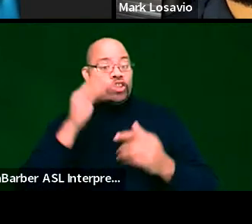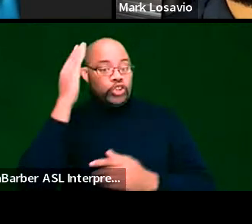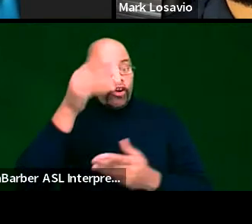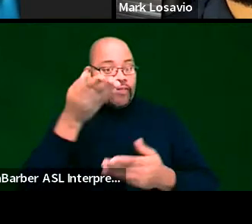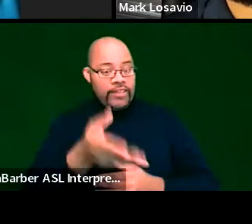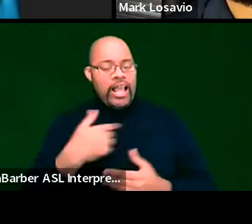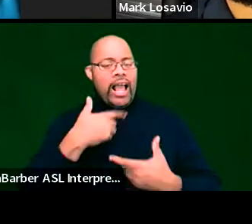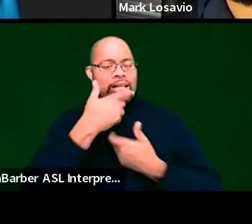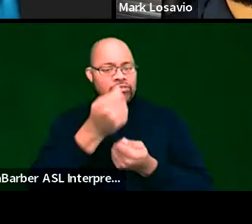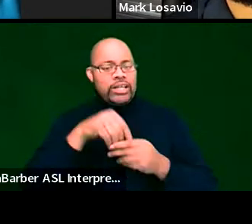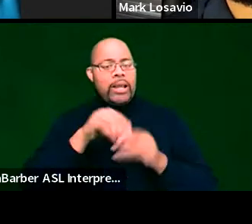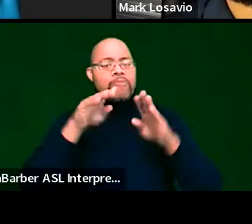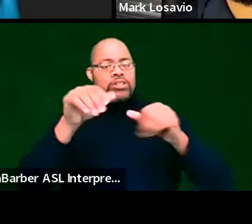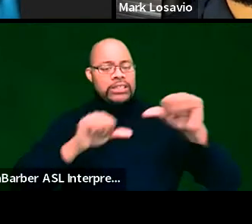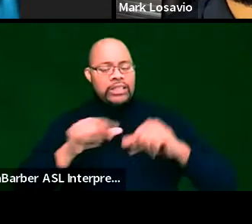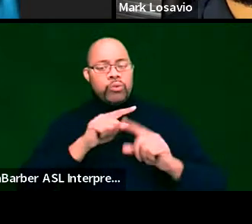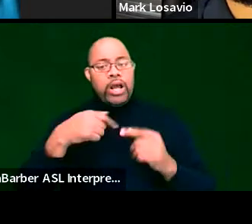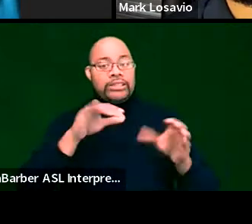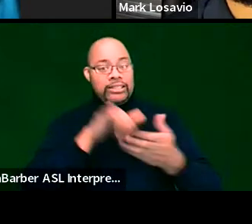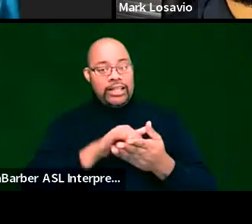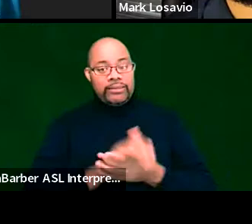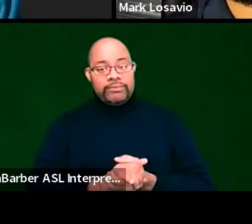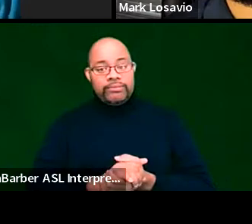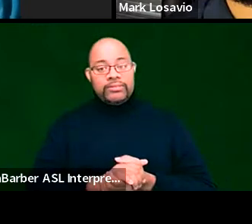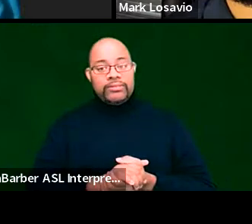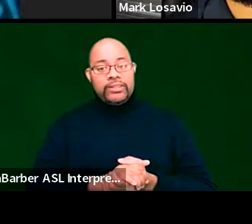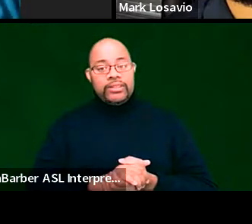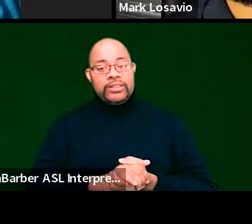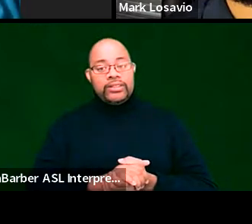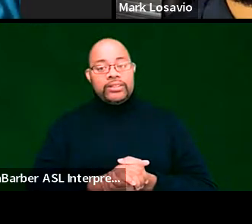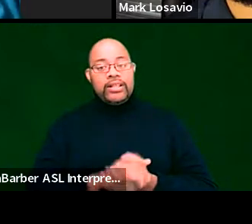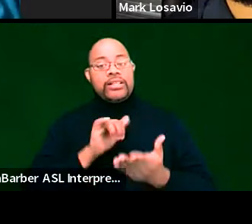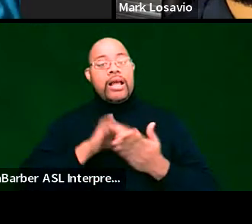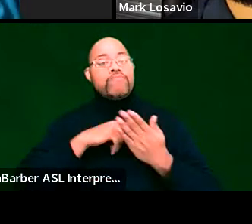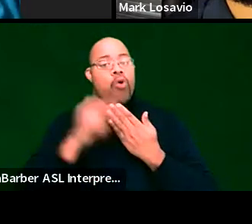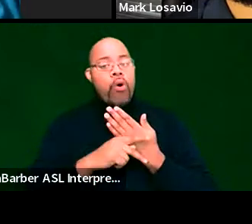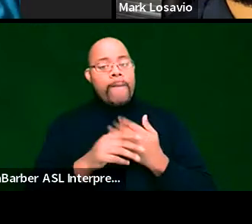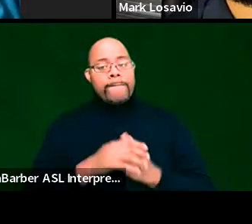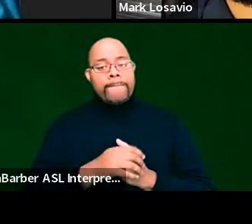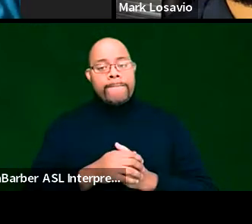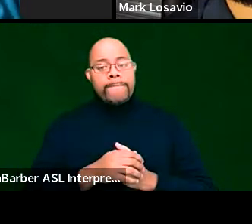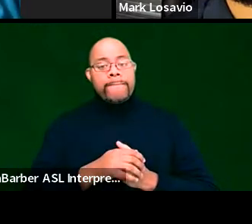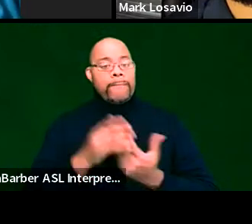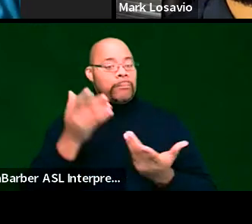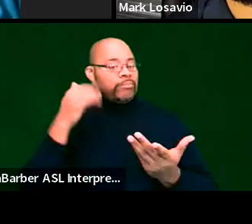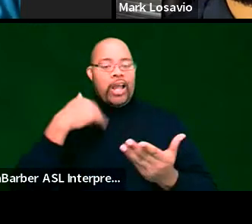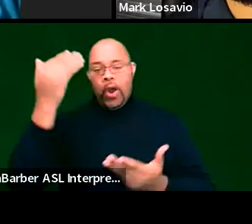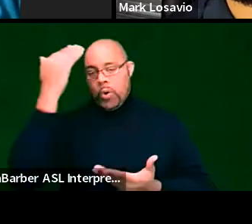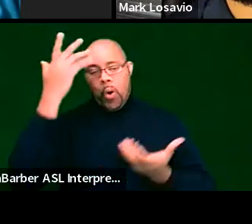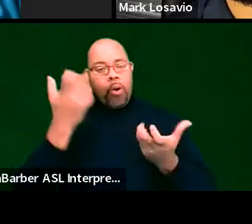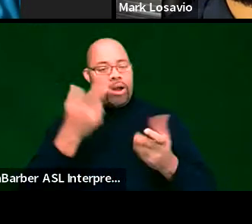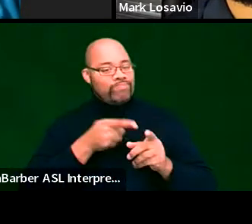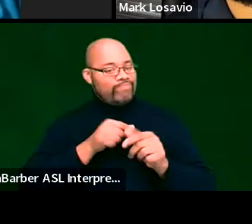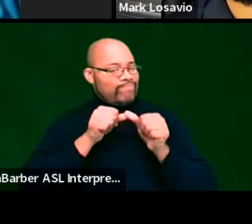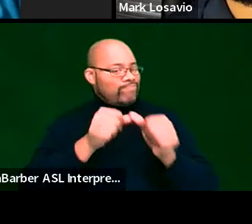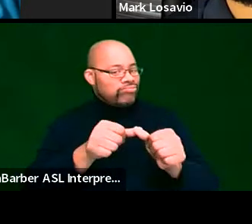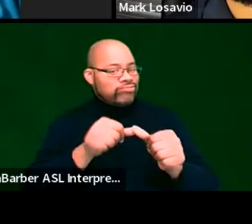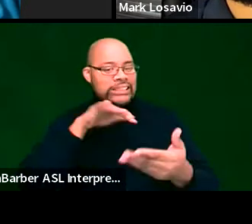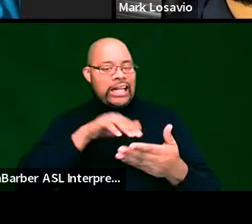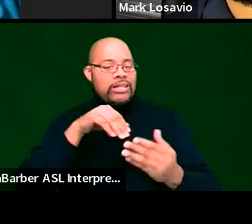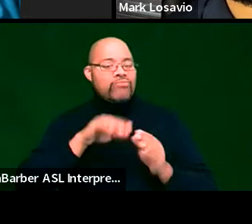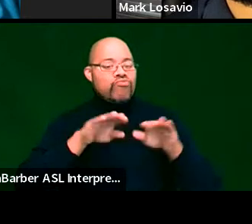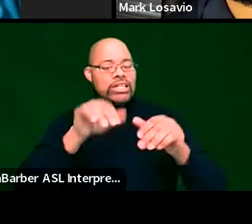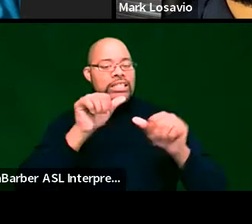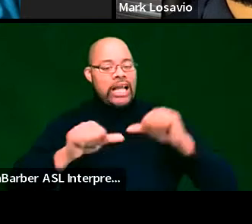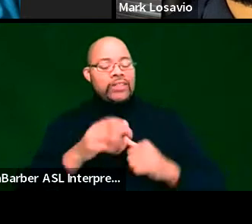I got interested in marine science. And once I did that program, that was it. I knew that I wanted to study marine